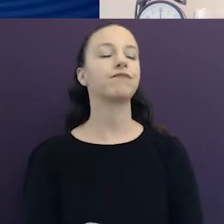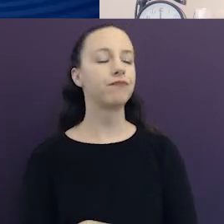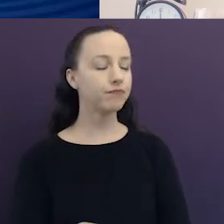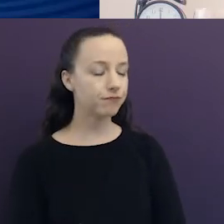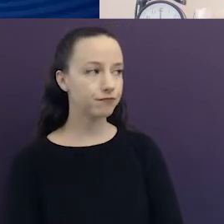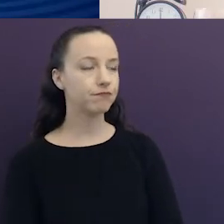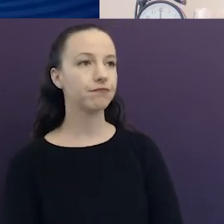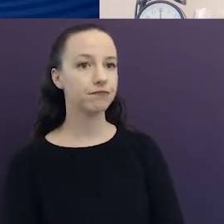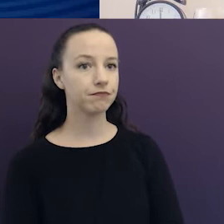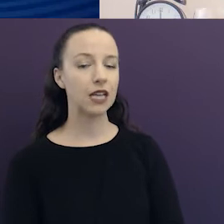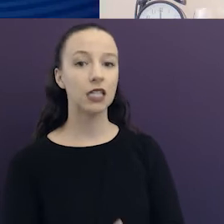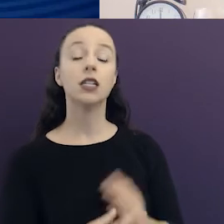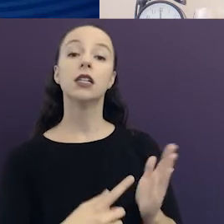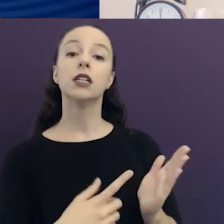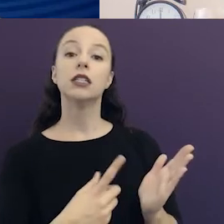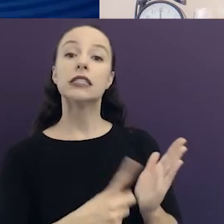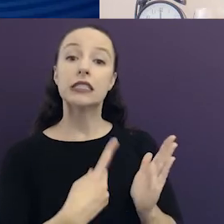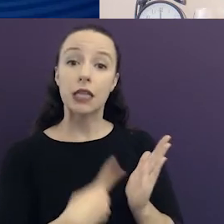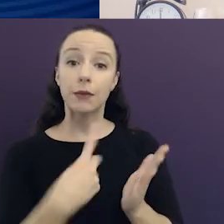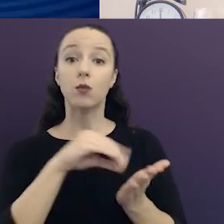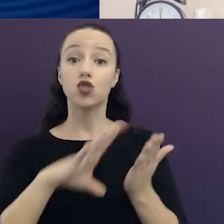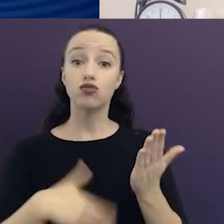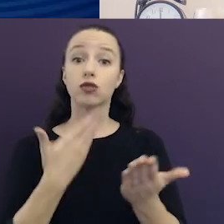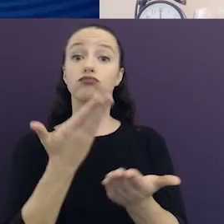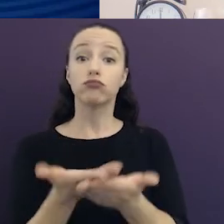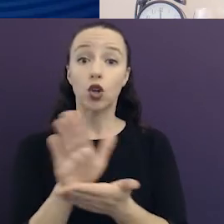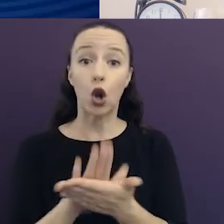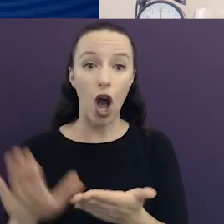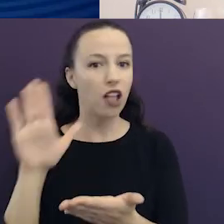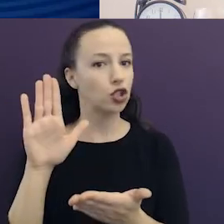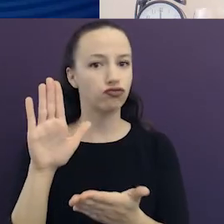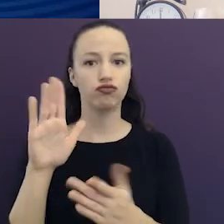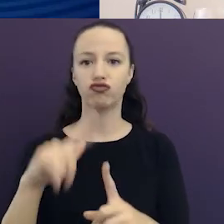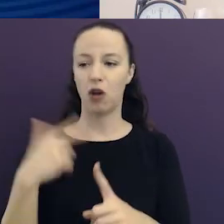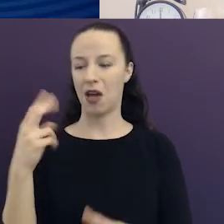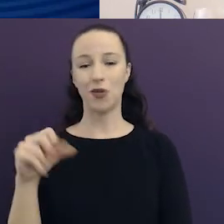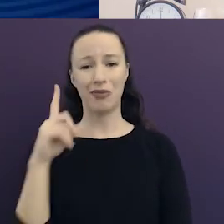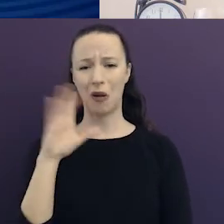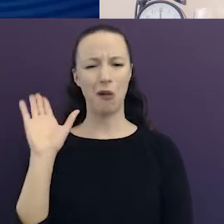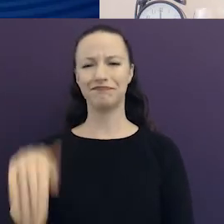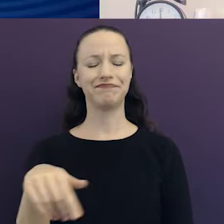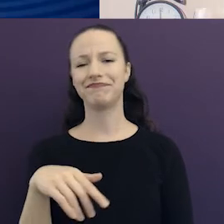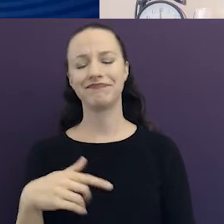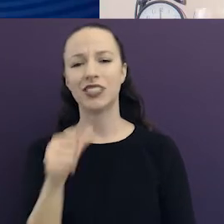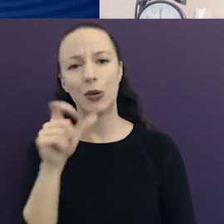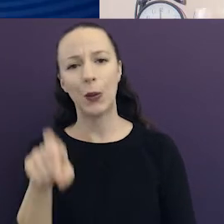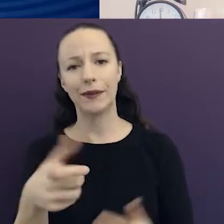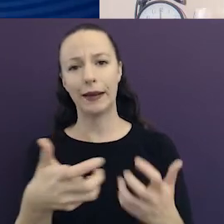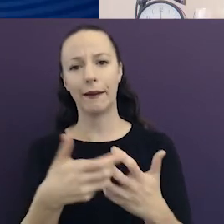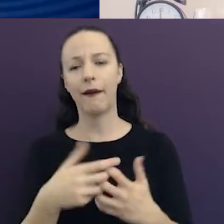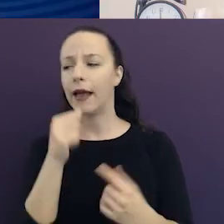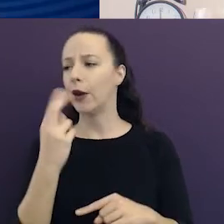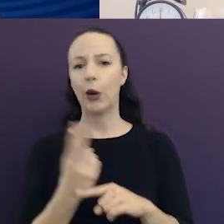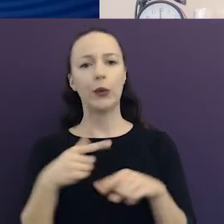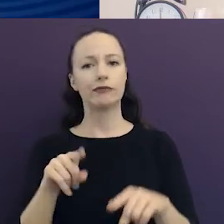Students, sometimes they, come to college straight out of high school and they think, oh, I don't need accommodations.